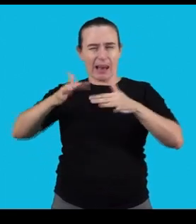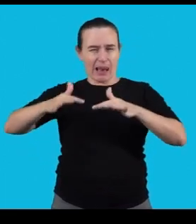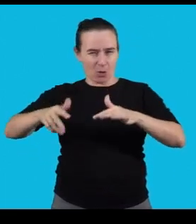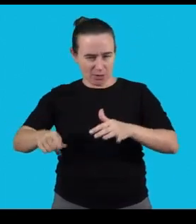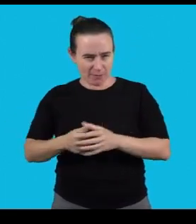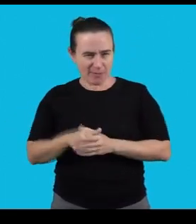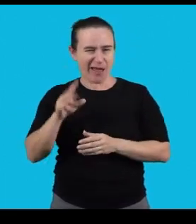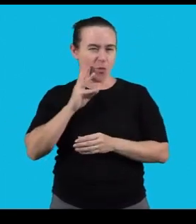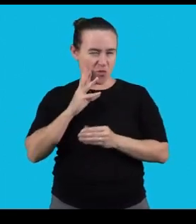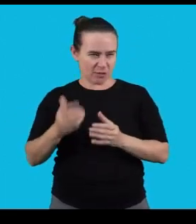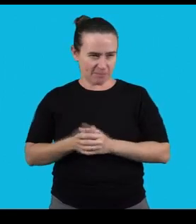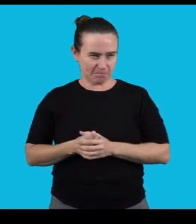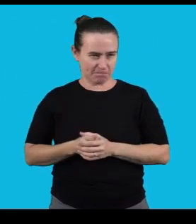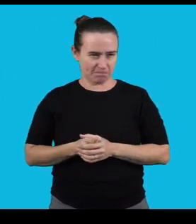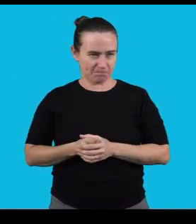a liquid.